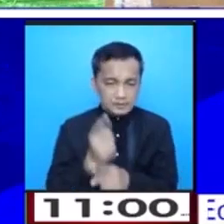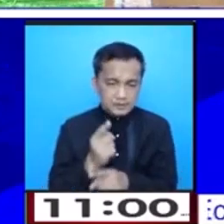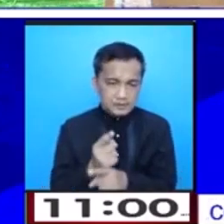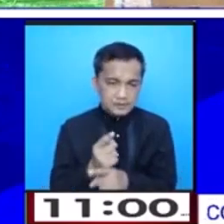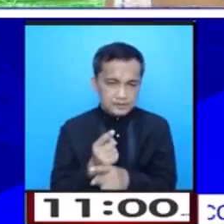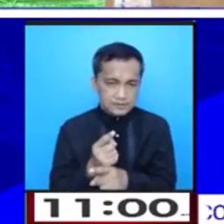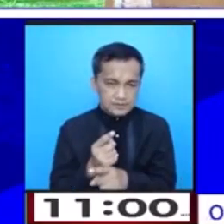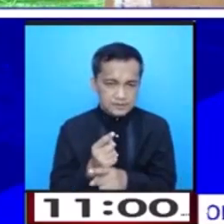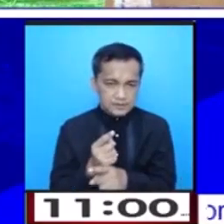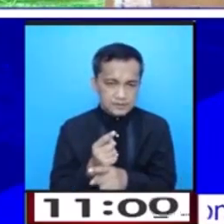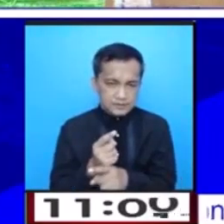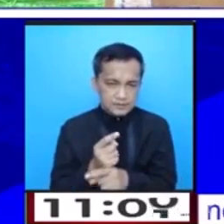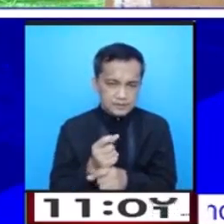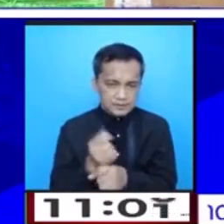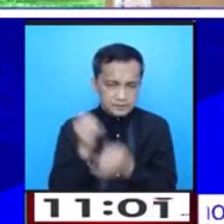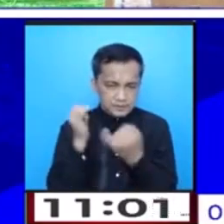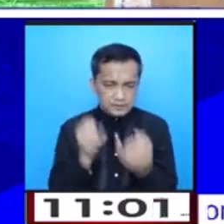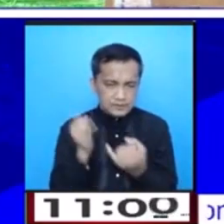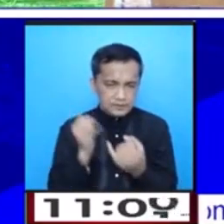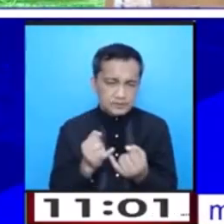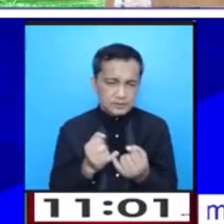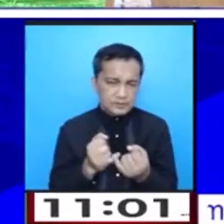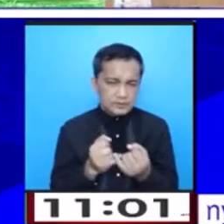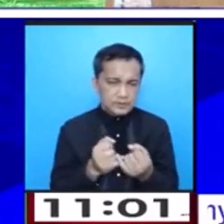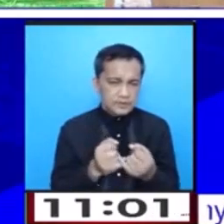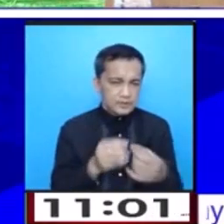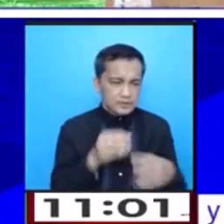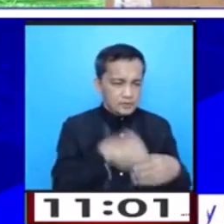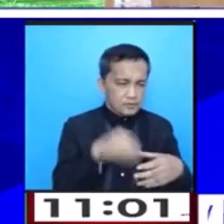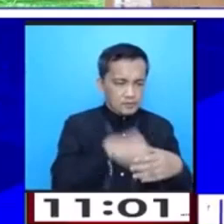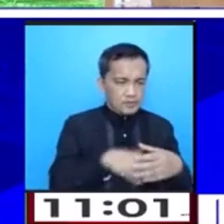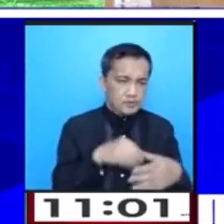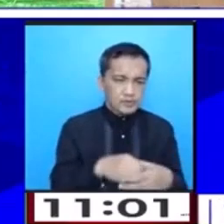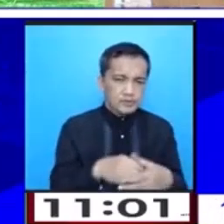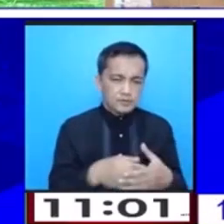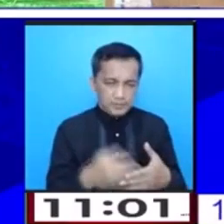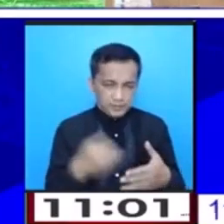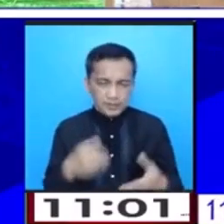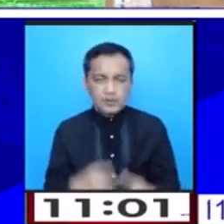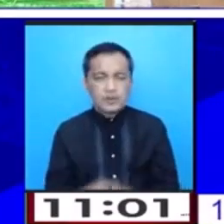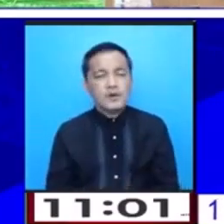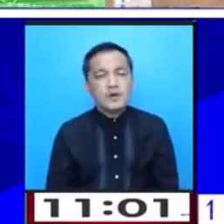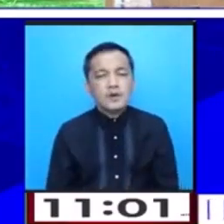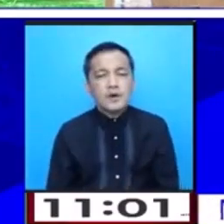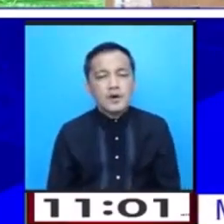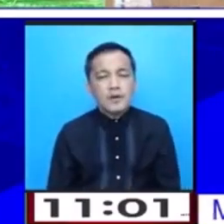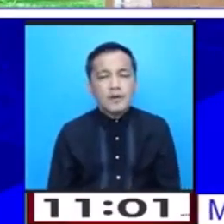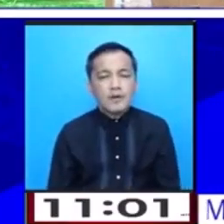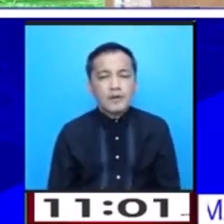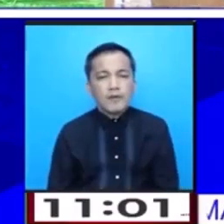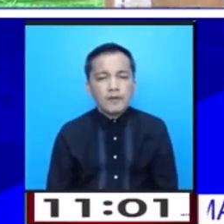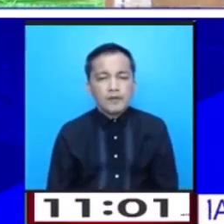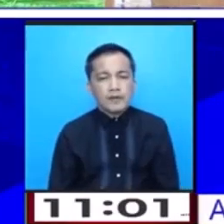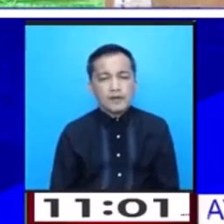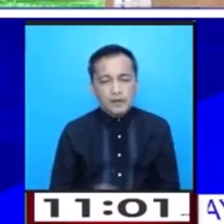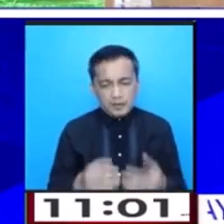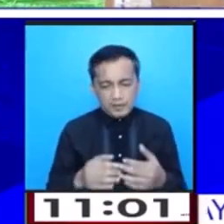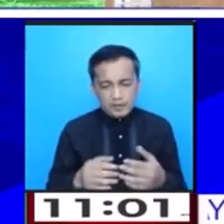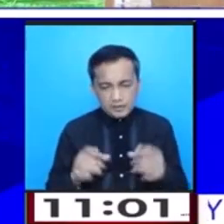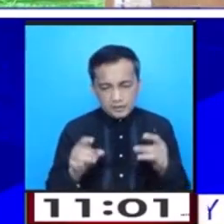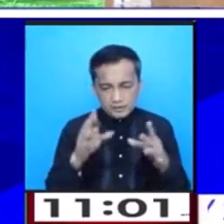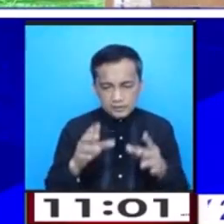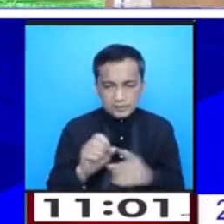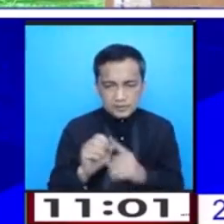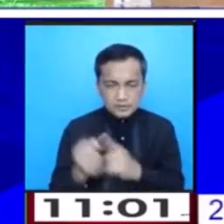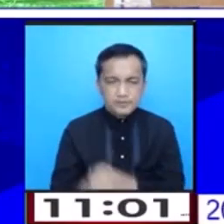importation stocking before you hit a critical point. Externally,